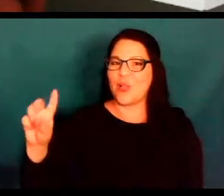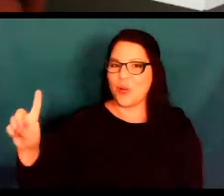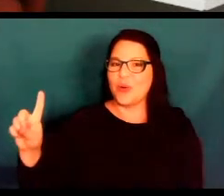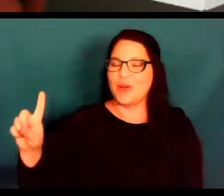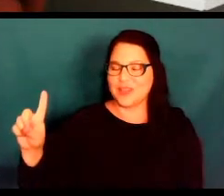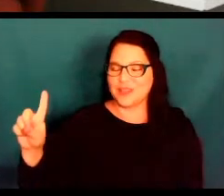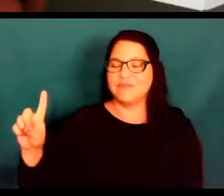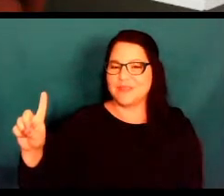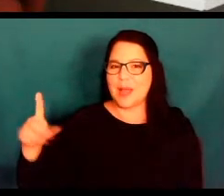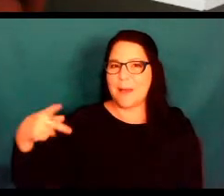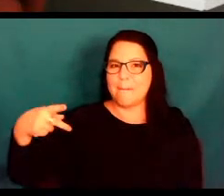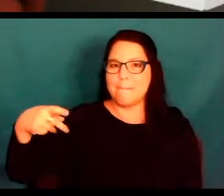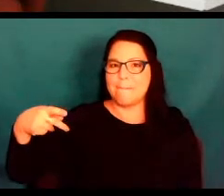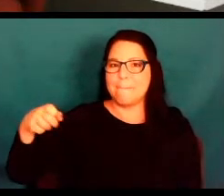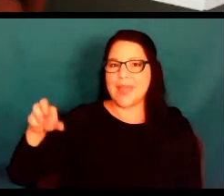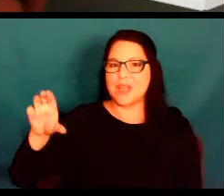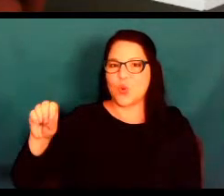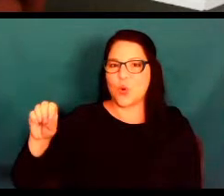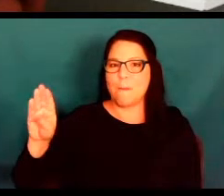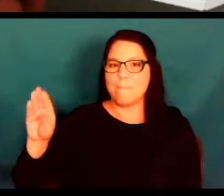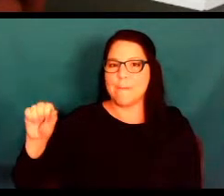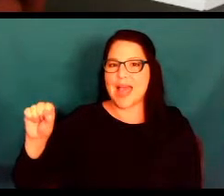Pedro, Basquiat.